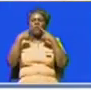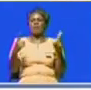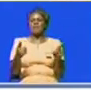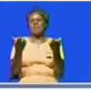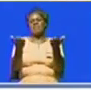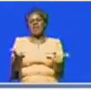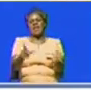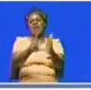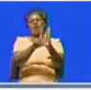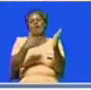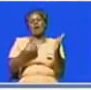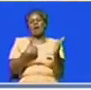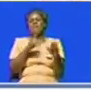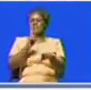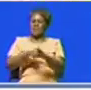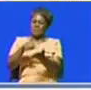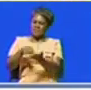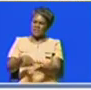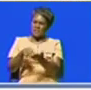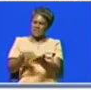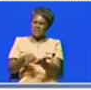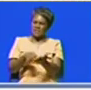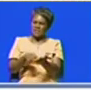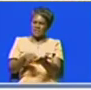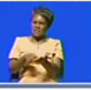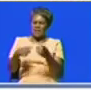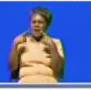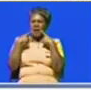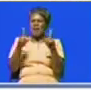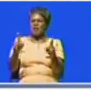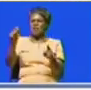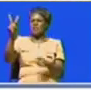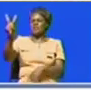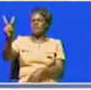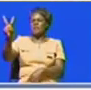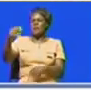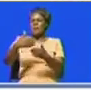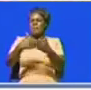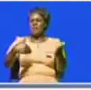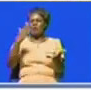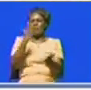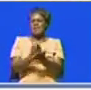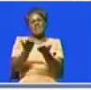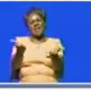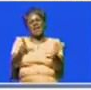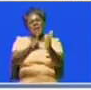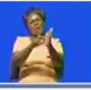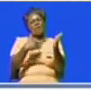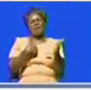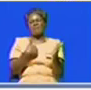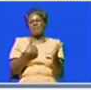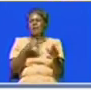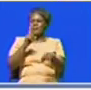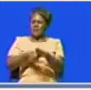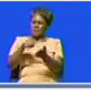that is already in the law. When we insist that you do not display the result for the television set before you verify, that's already in the law.